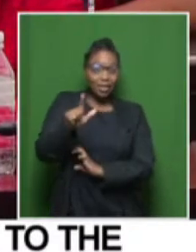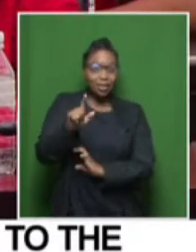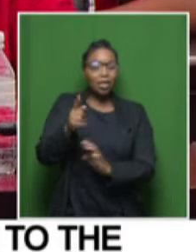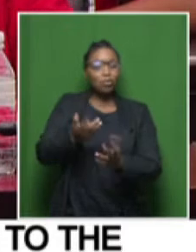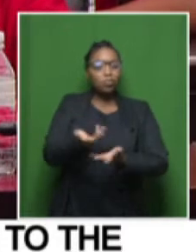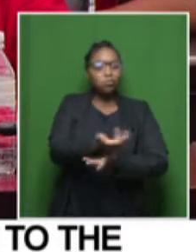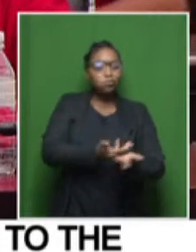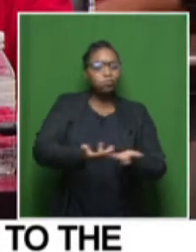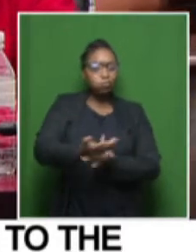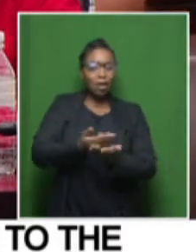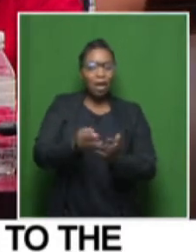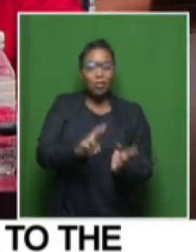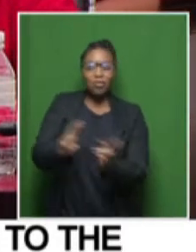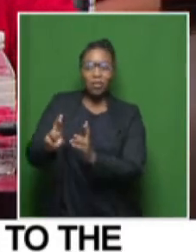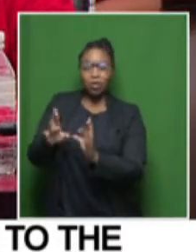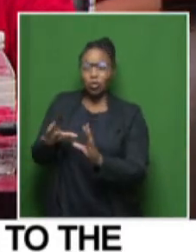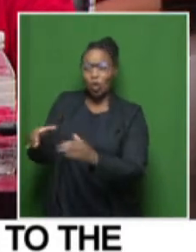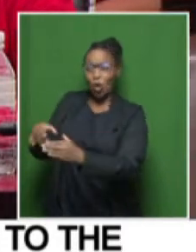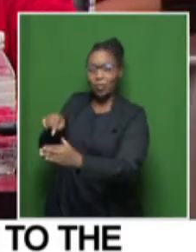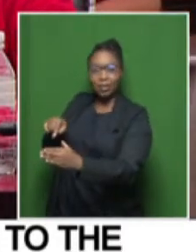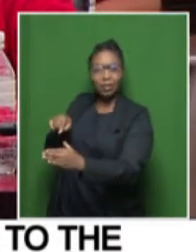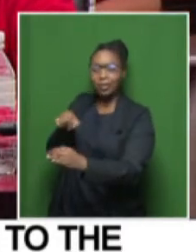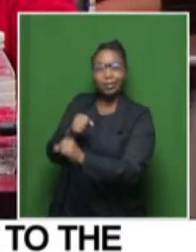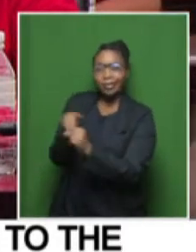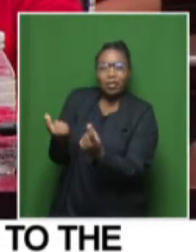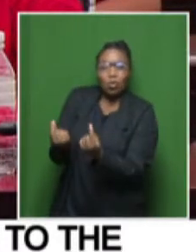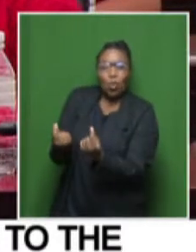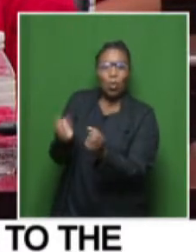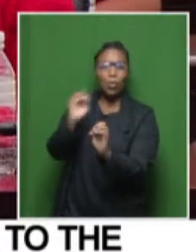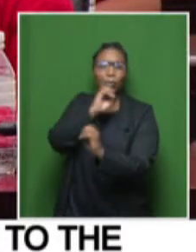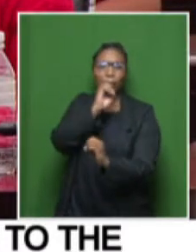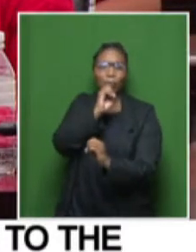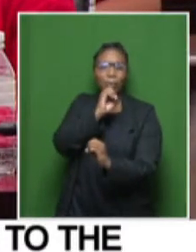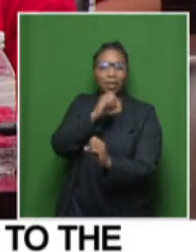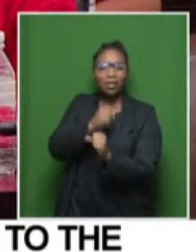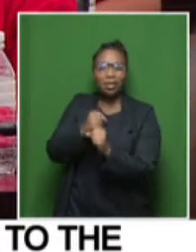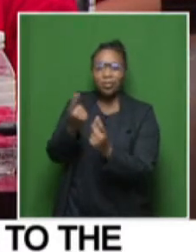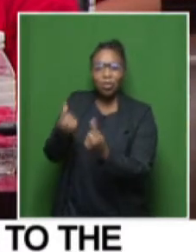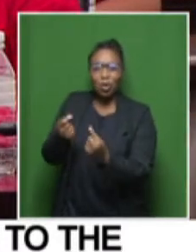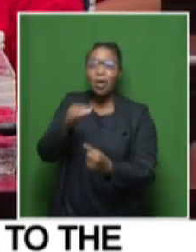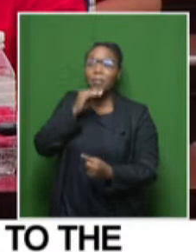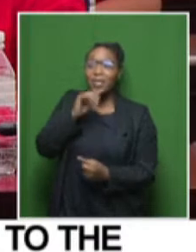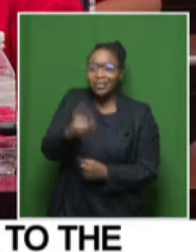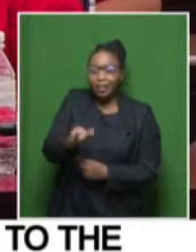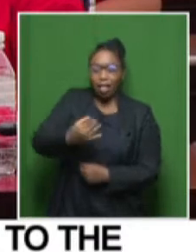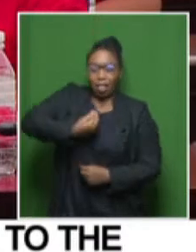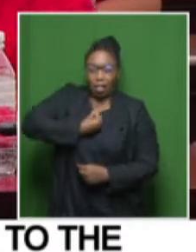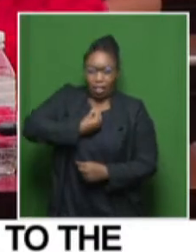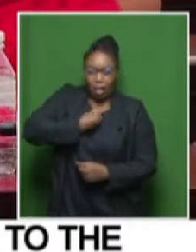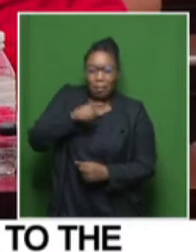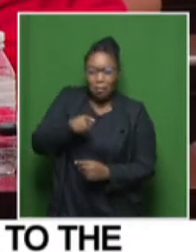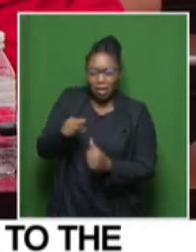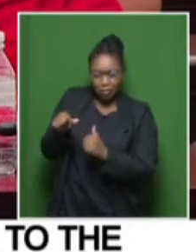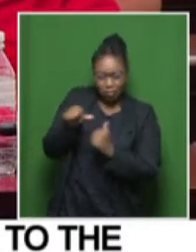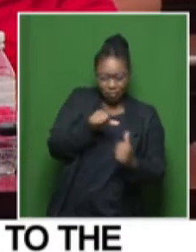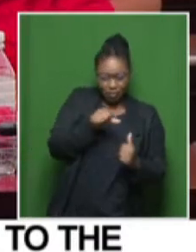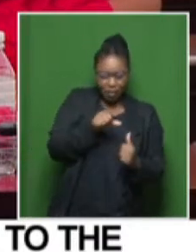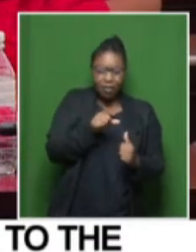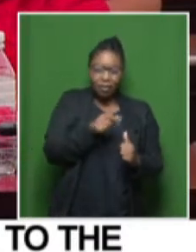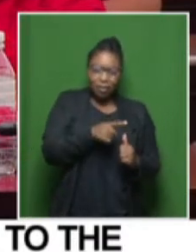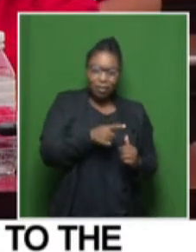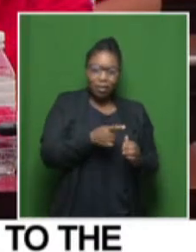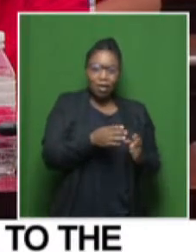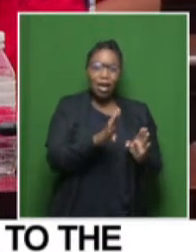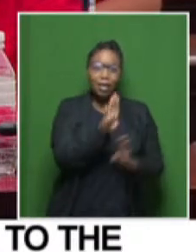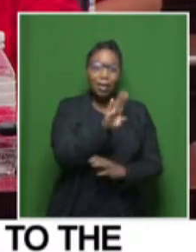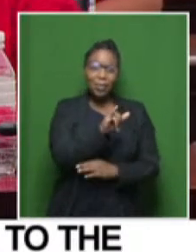them to the committee. He did not do so. Honorable. He has not done so, so he's amateurish. He must go back and table the